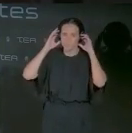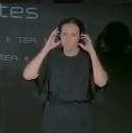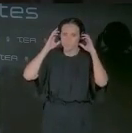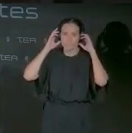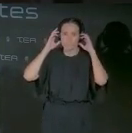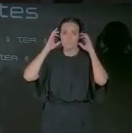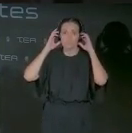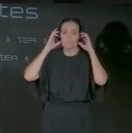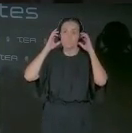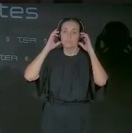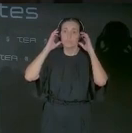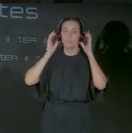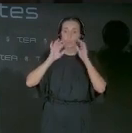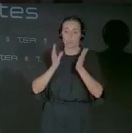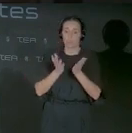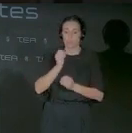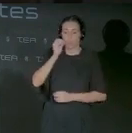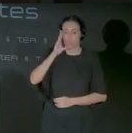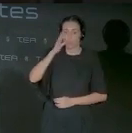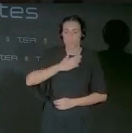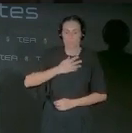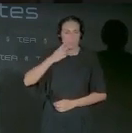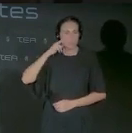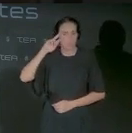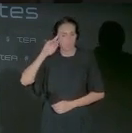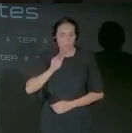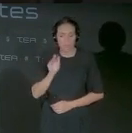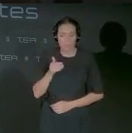lawyer in a video game studio. But